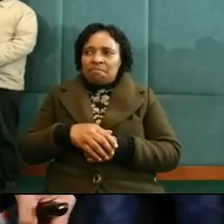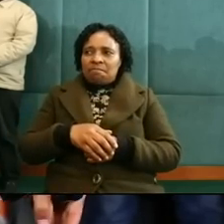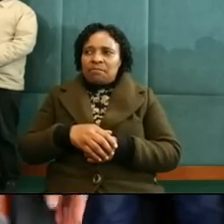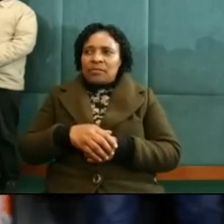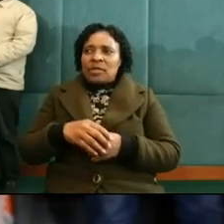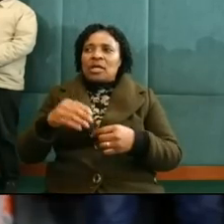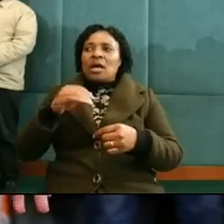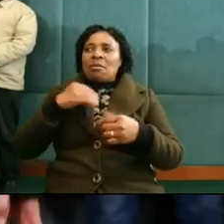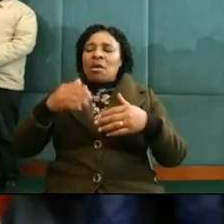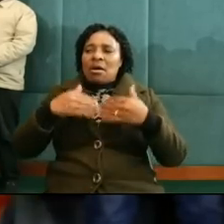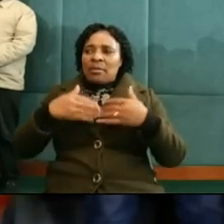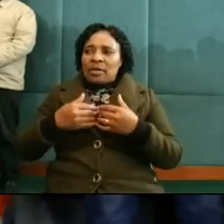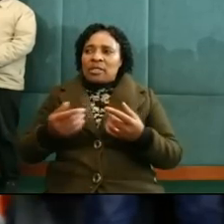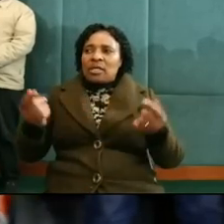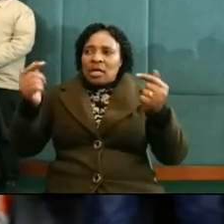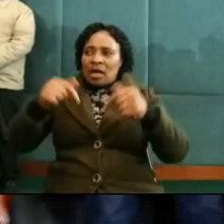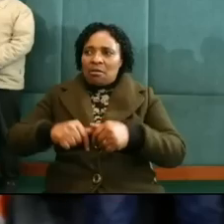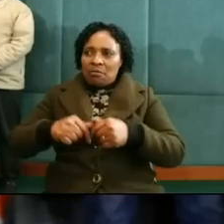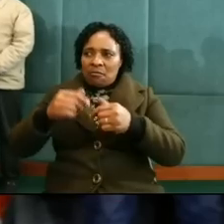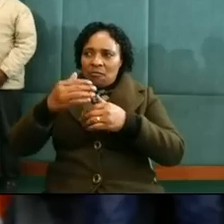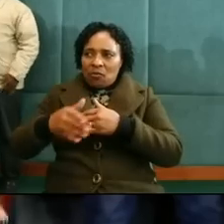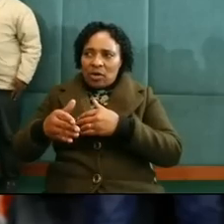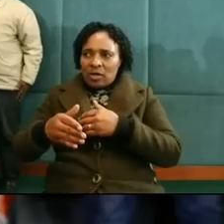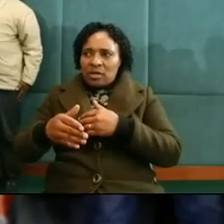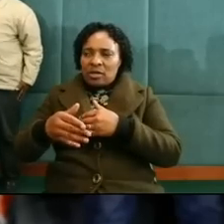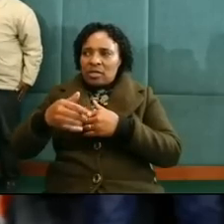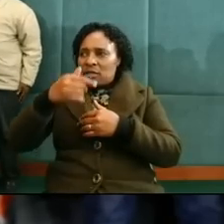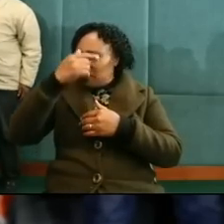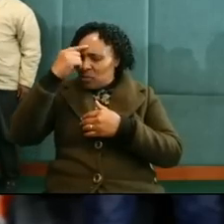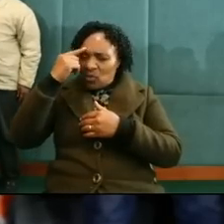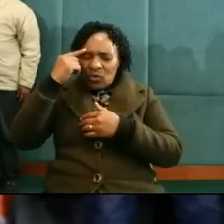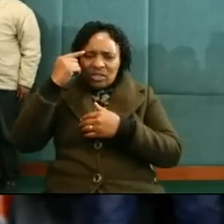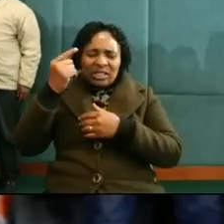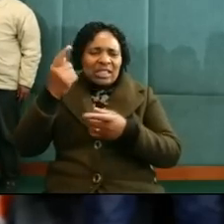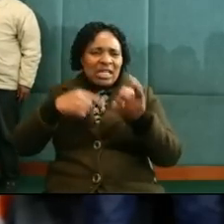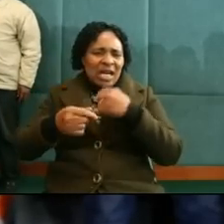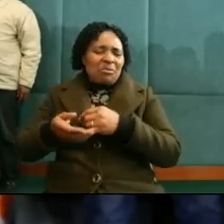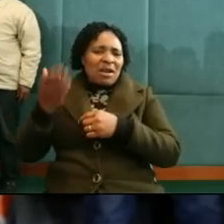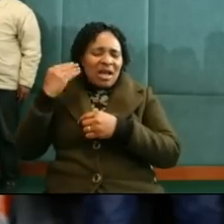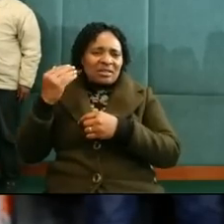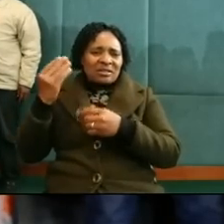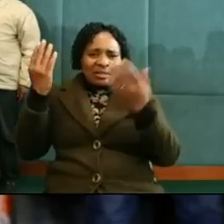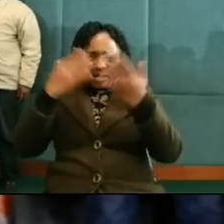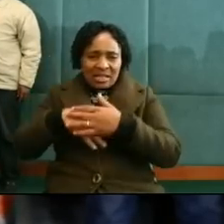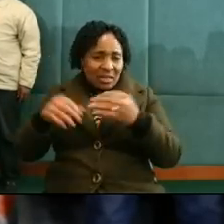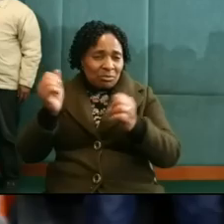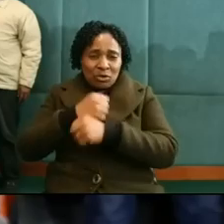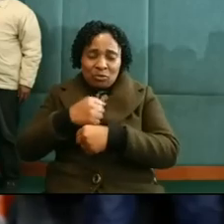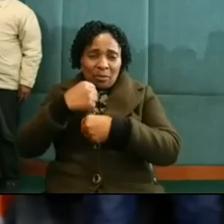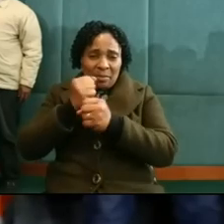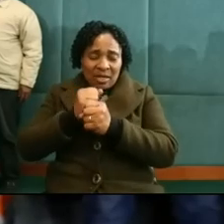I'm happy that they came forward. Because had you come last night, they perhaps would not have made it into your